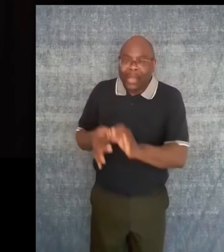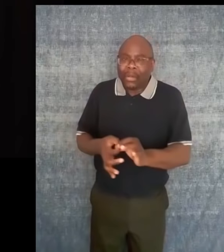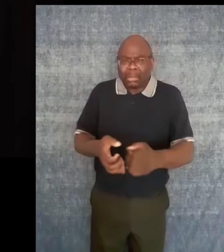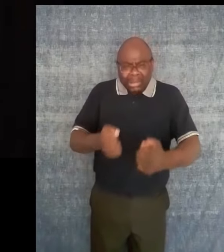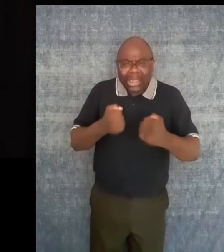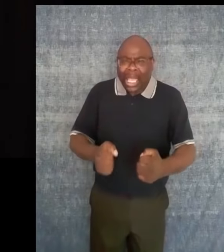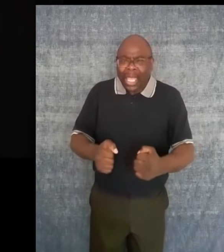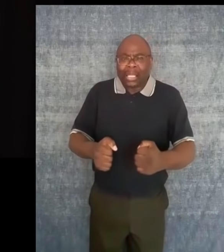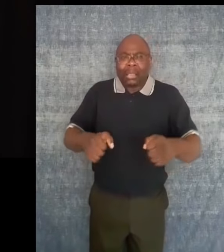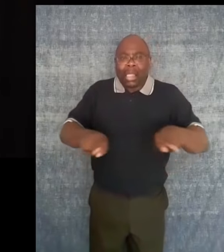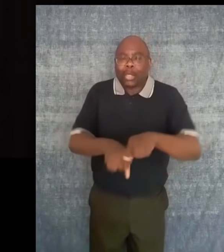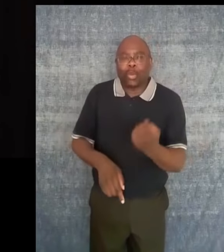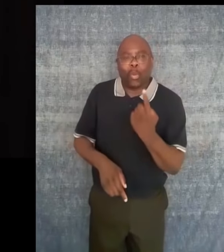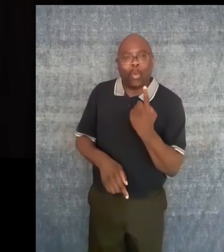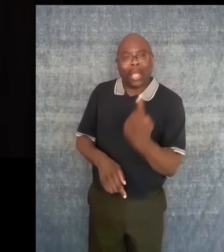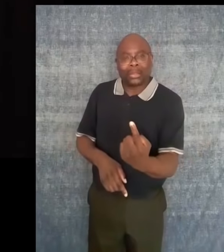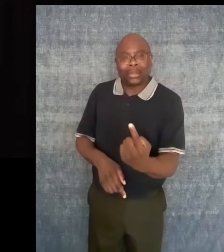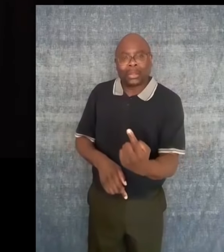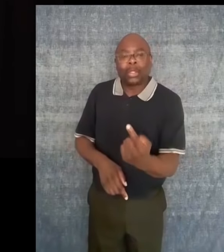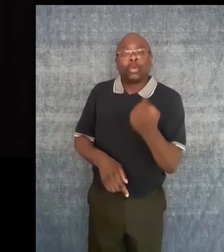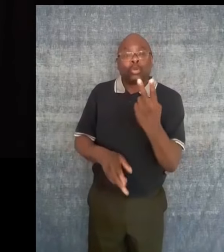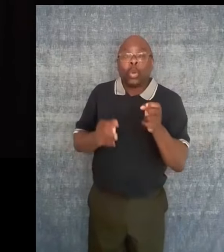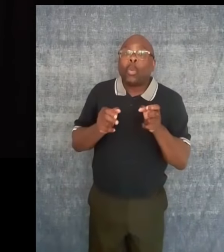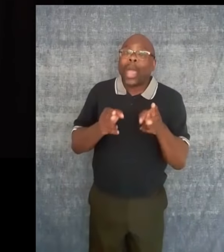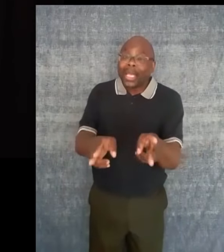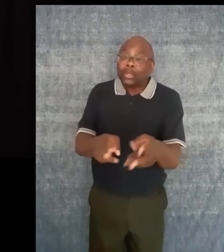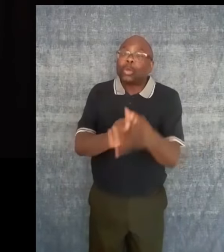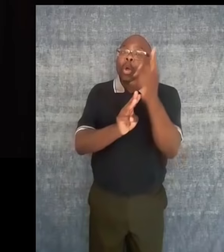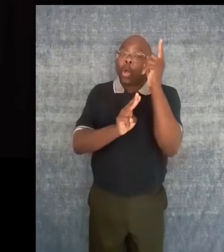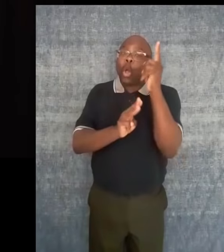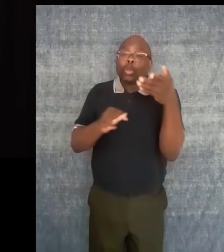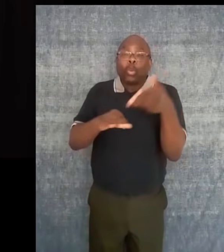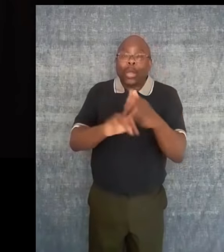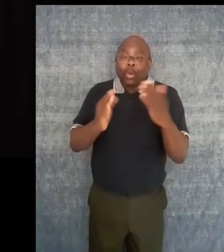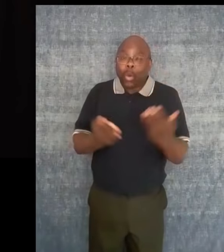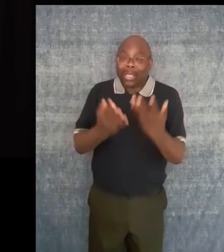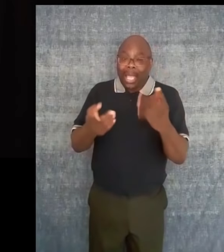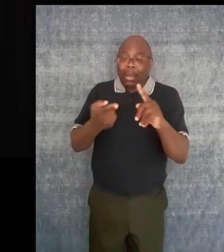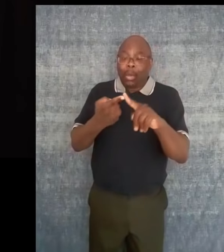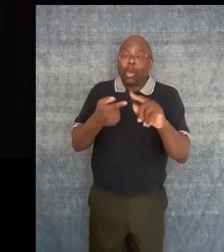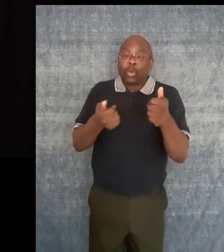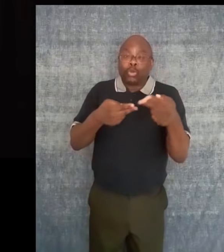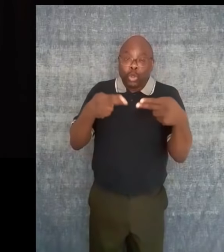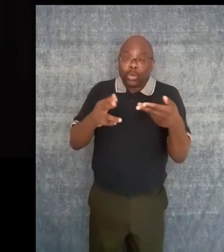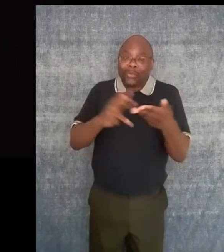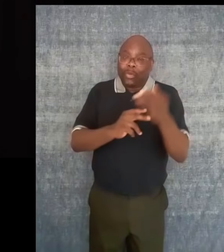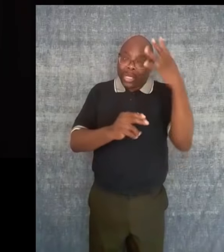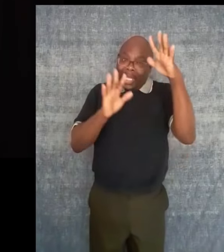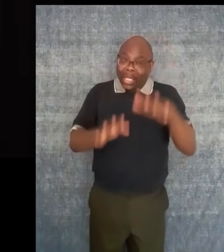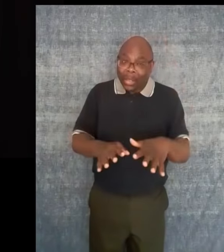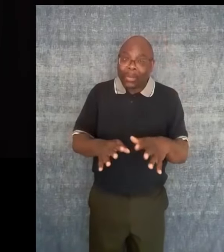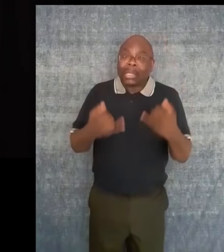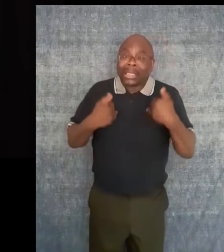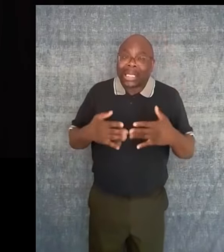stand as one. So the first two ways God works in the world now, he brings good news through the kingdom, healing the